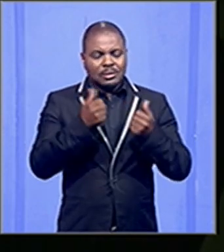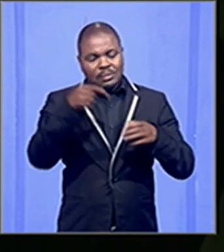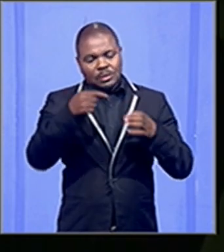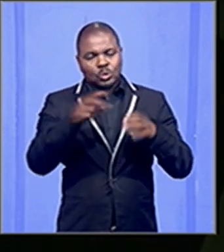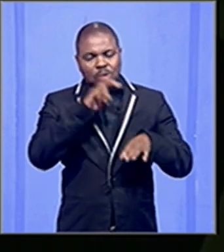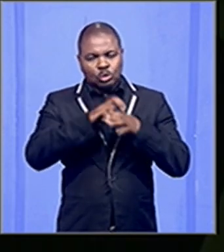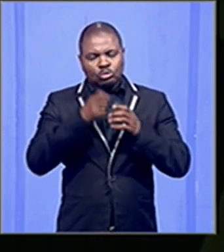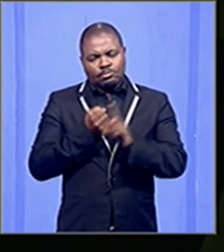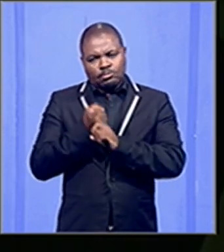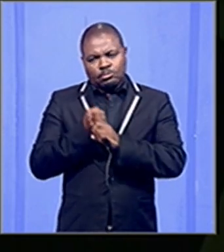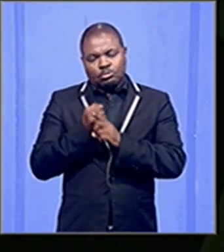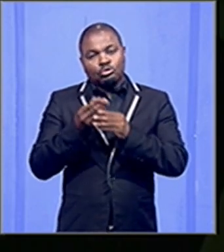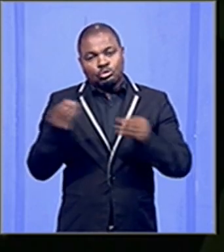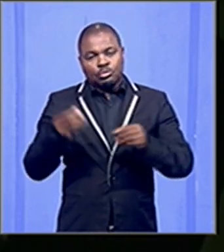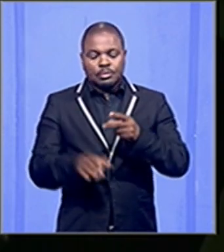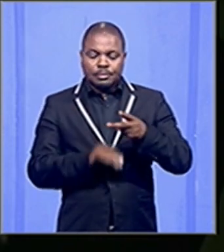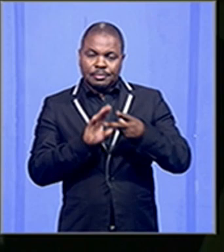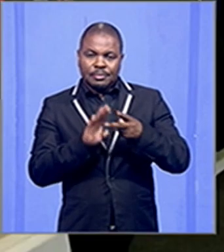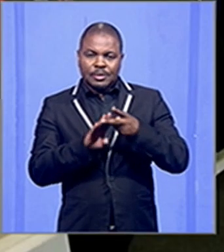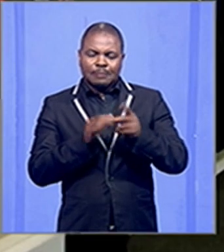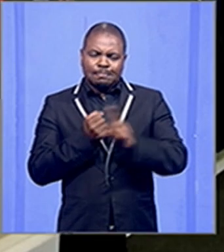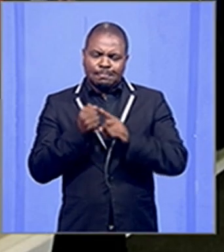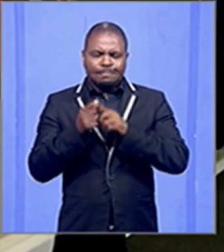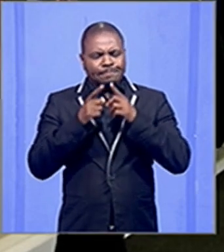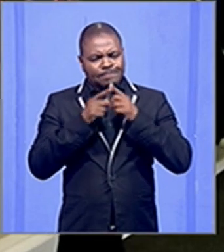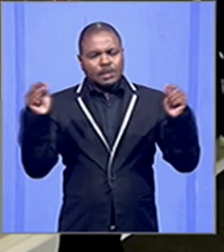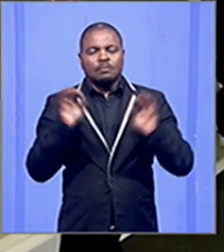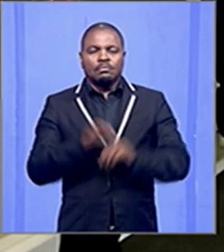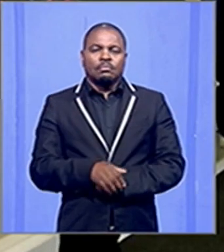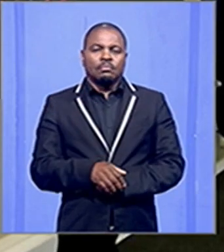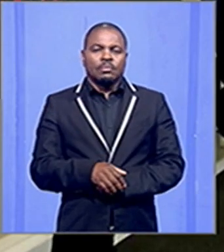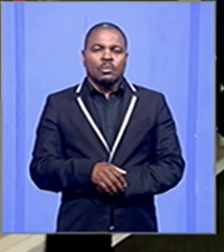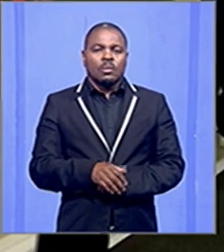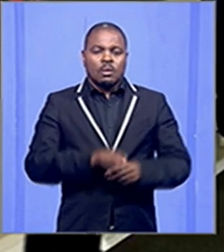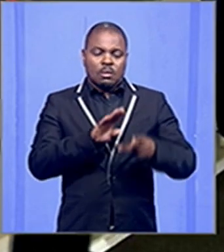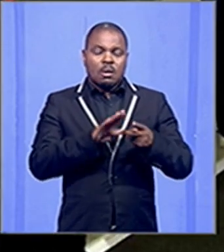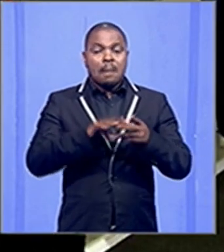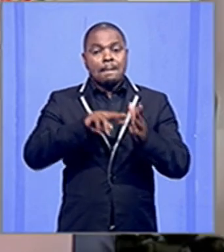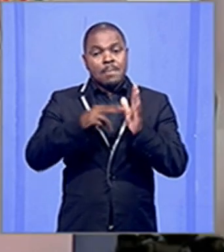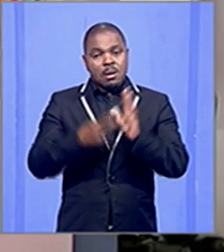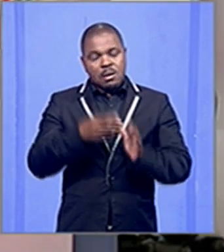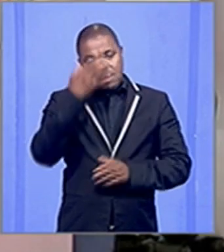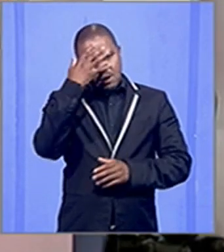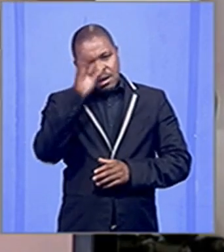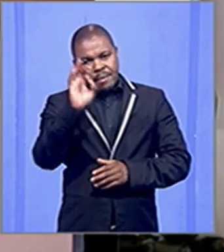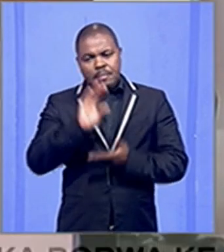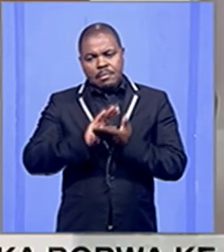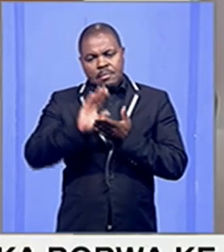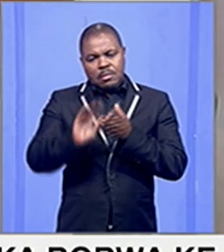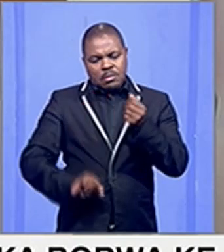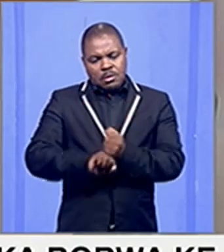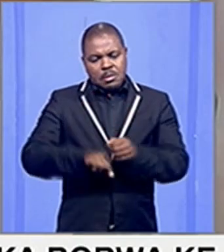confront but also overcome. O bietsa bua ka moraro o mmuso o nang le ona o tshehetsa lekala la